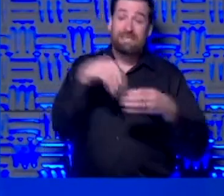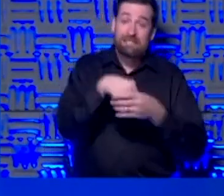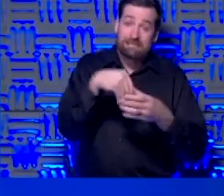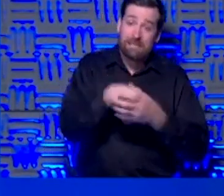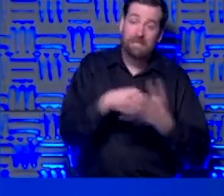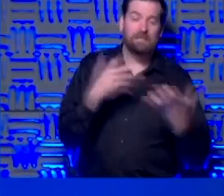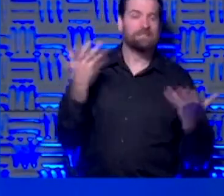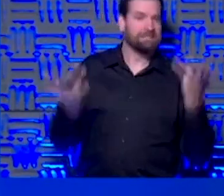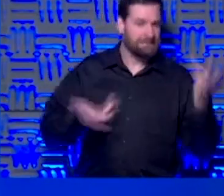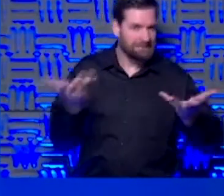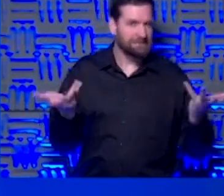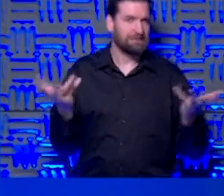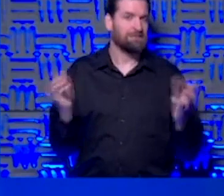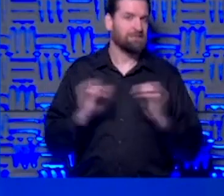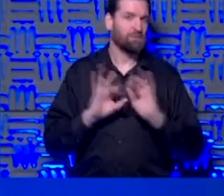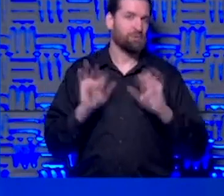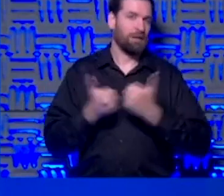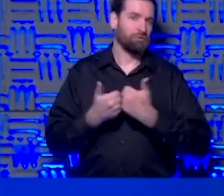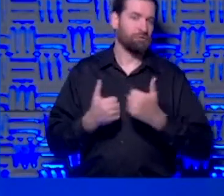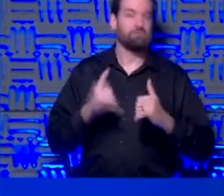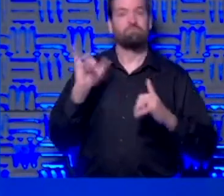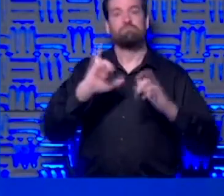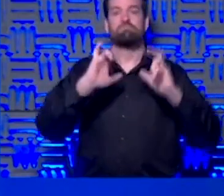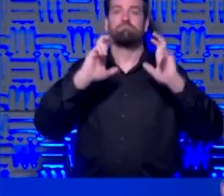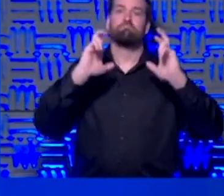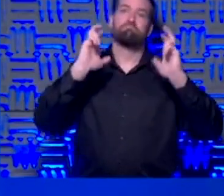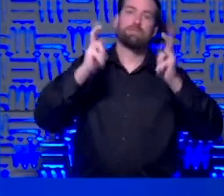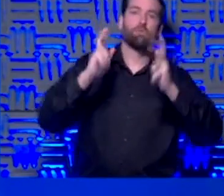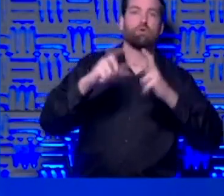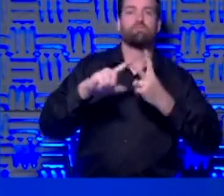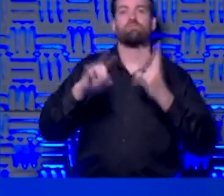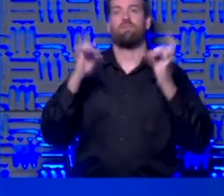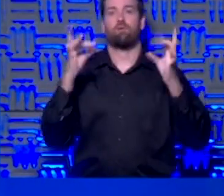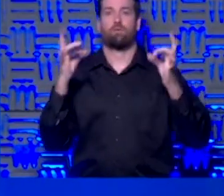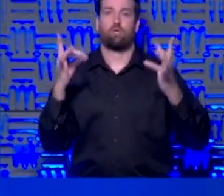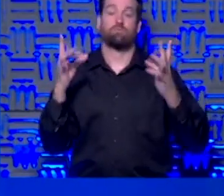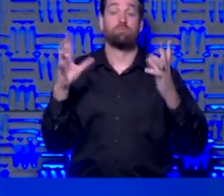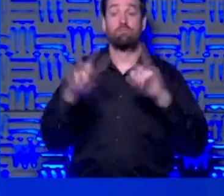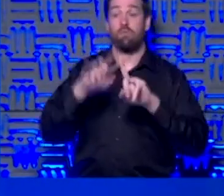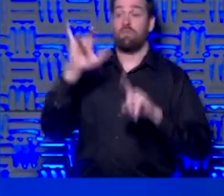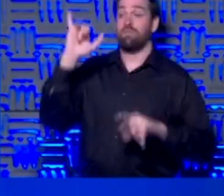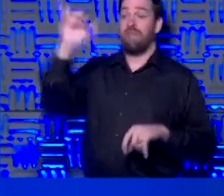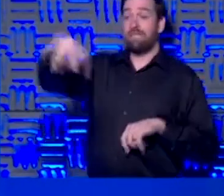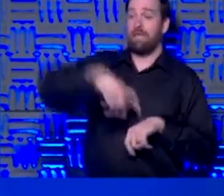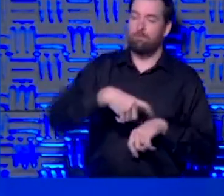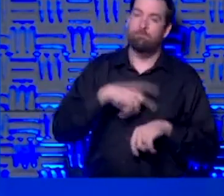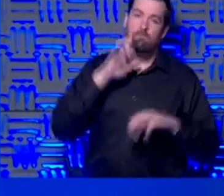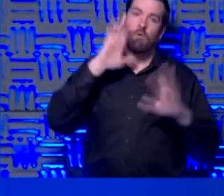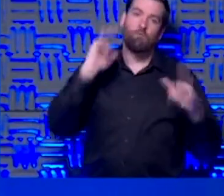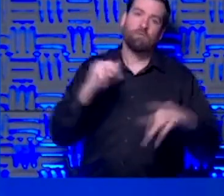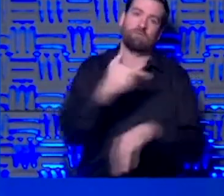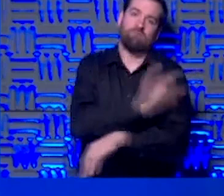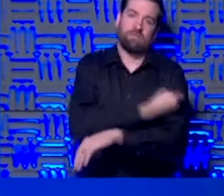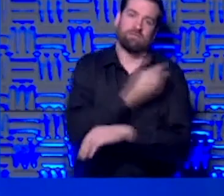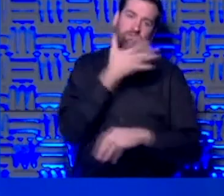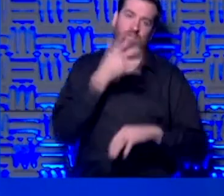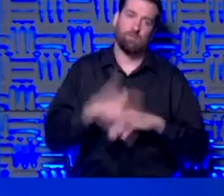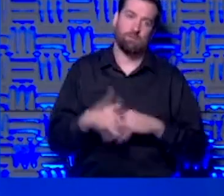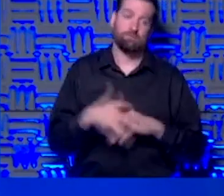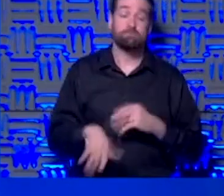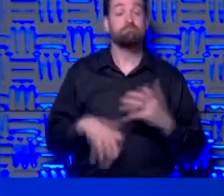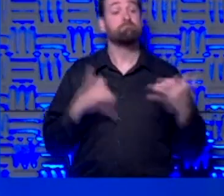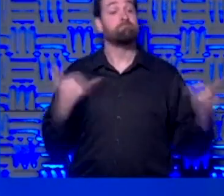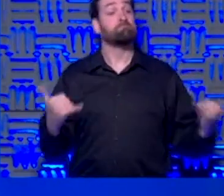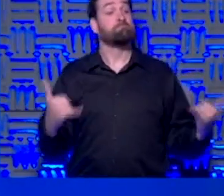activities, that may be a bit more of a challenge, like basketball and volleyball, but hopefully by the time that season comes along, we're going to have vaccines available. Hey,